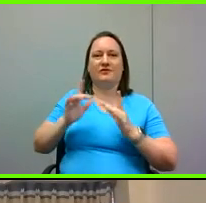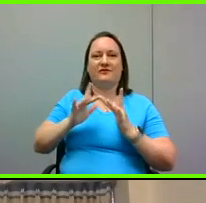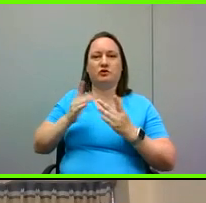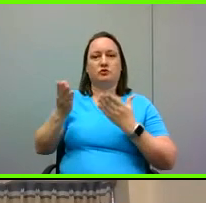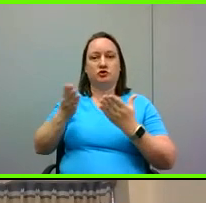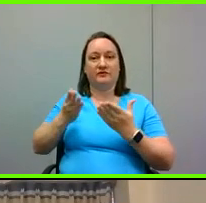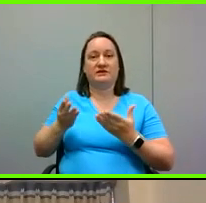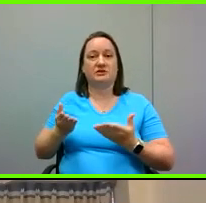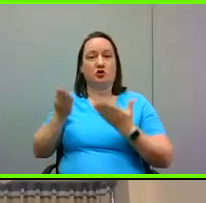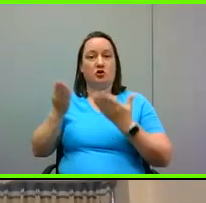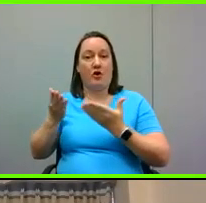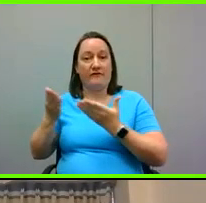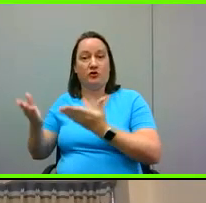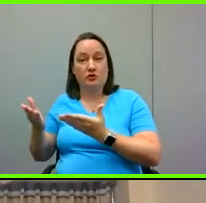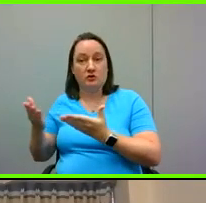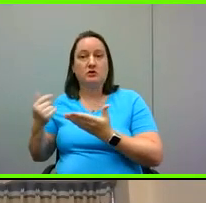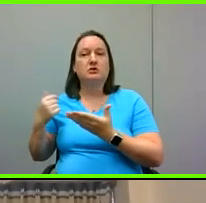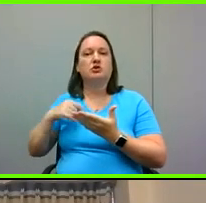at some point moving forward.